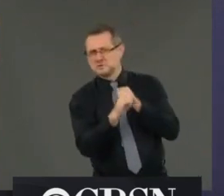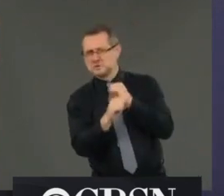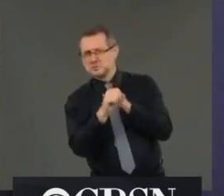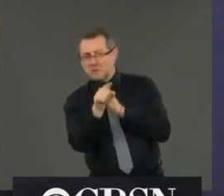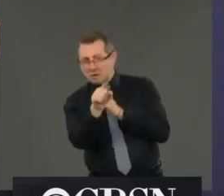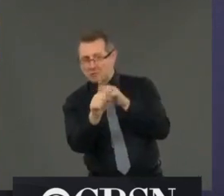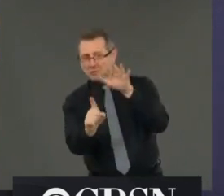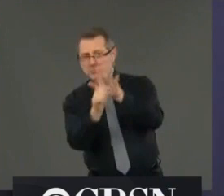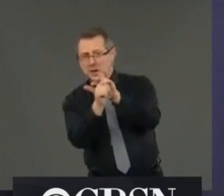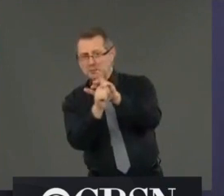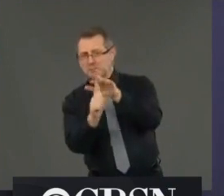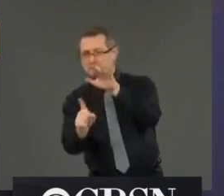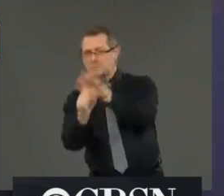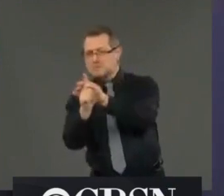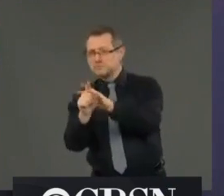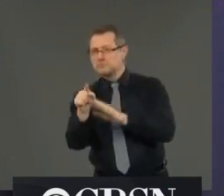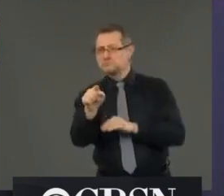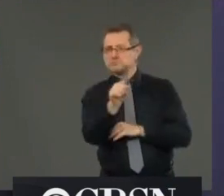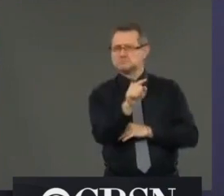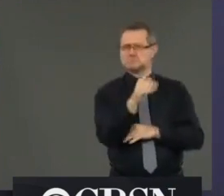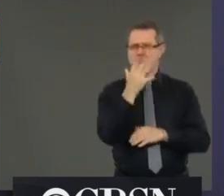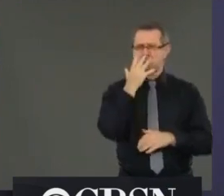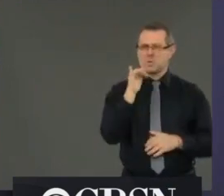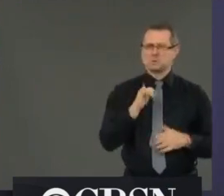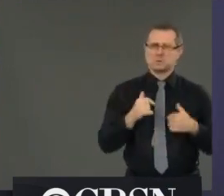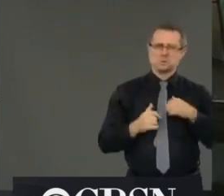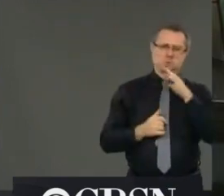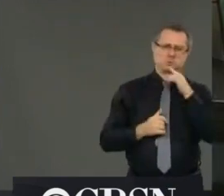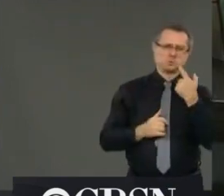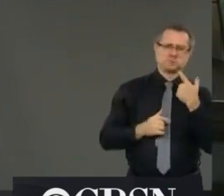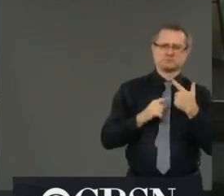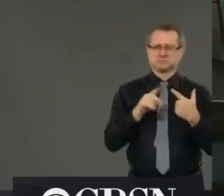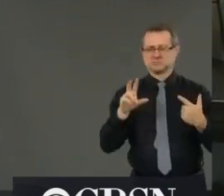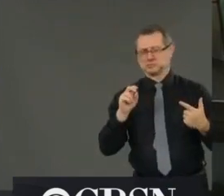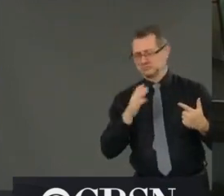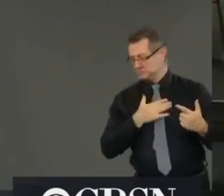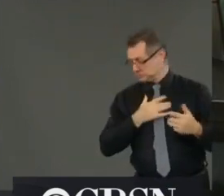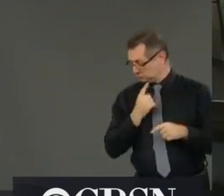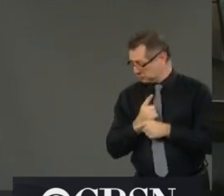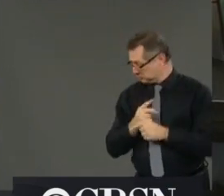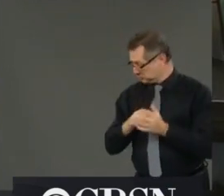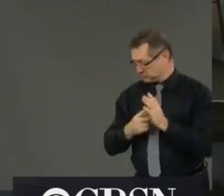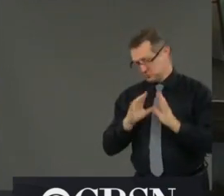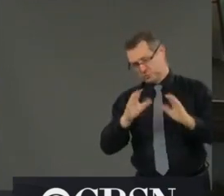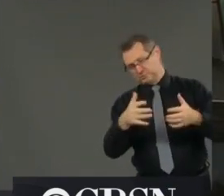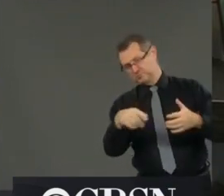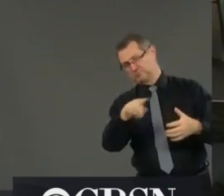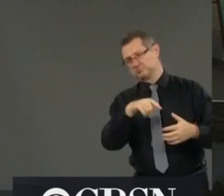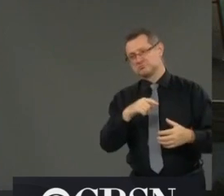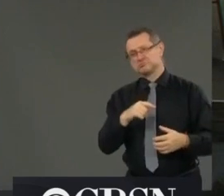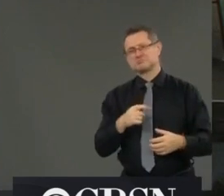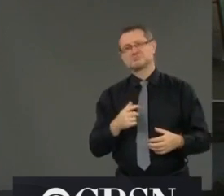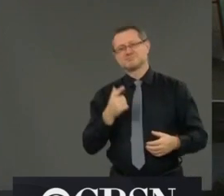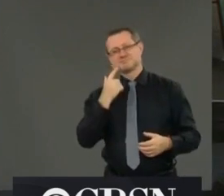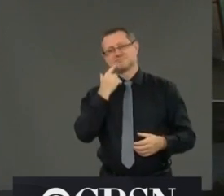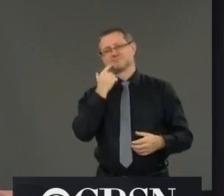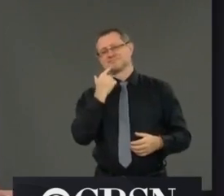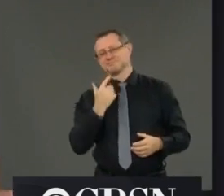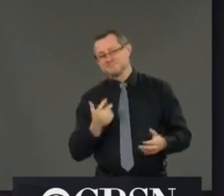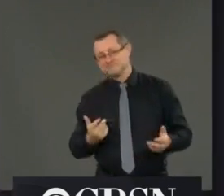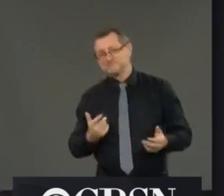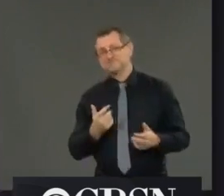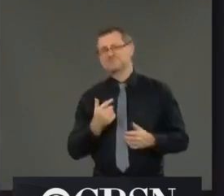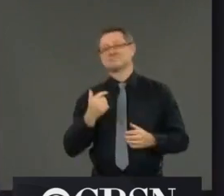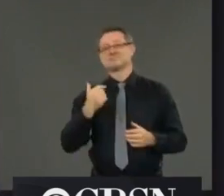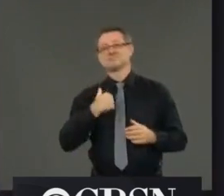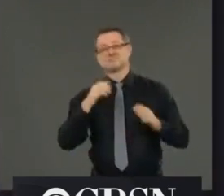like a 21 to 30 in terms of orientation. Do you know? Because we are targeting it at 20 and 30 years old, as I'm sure you